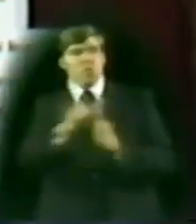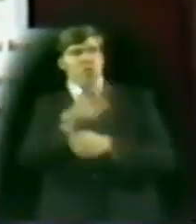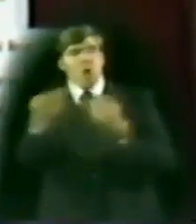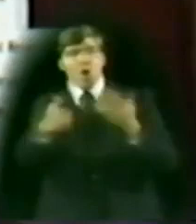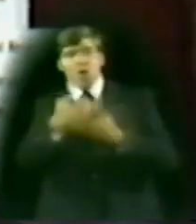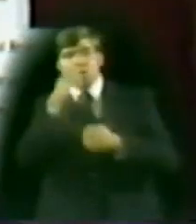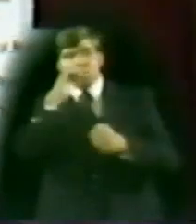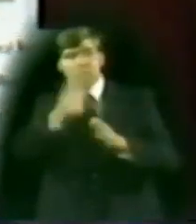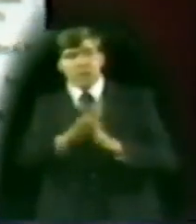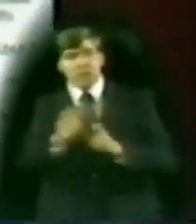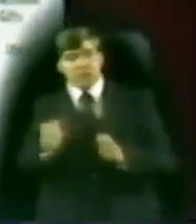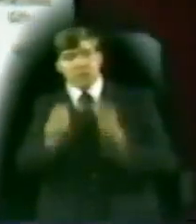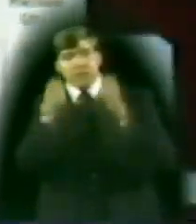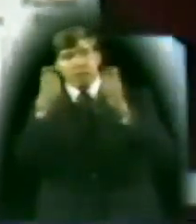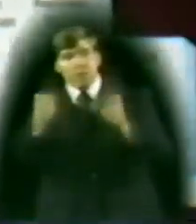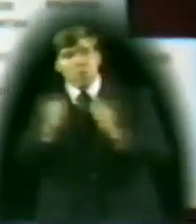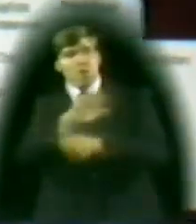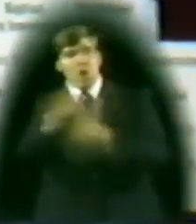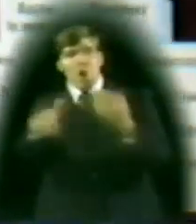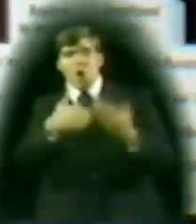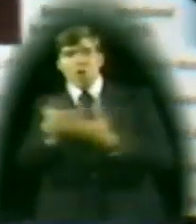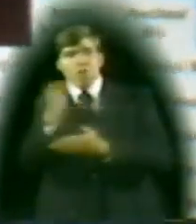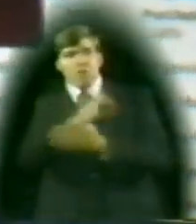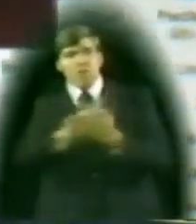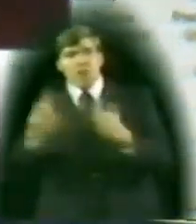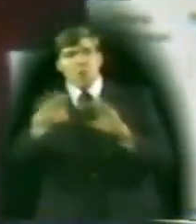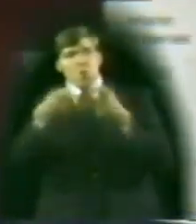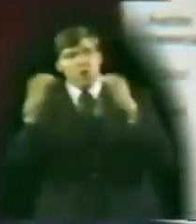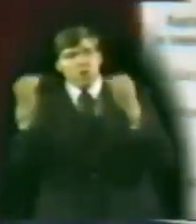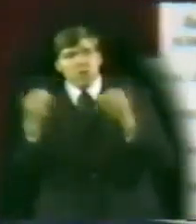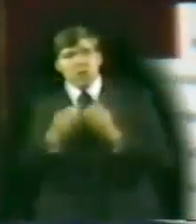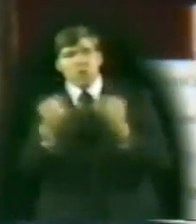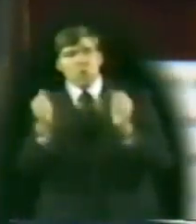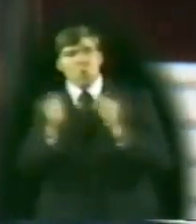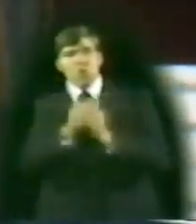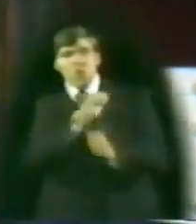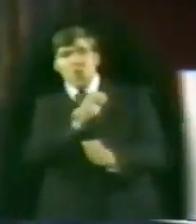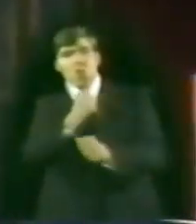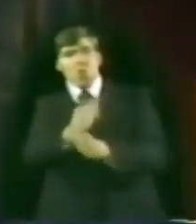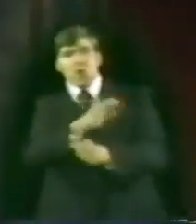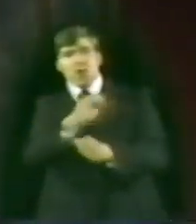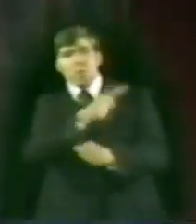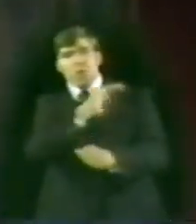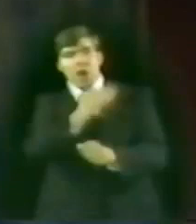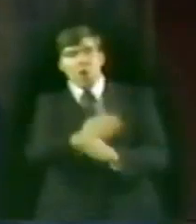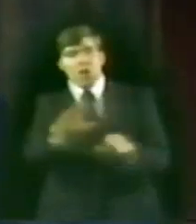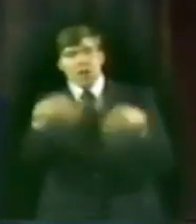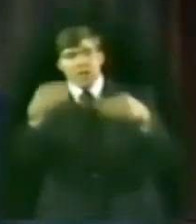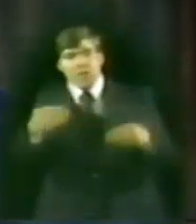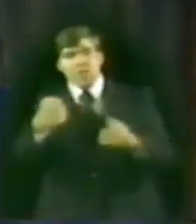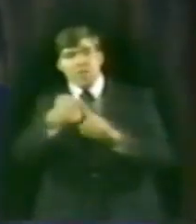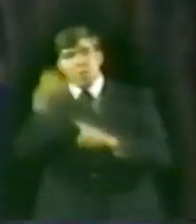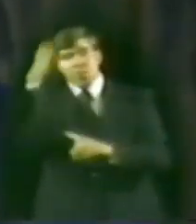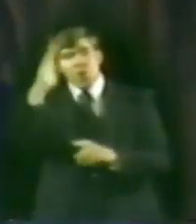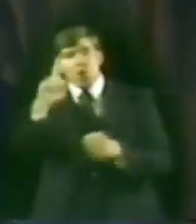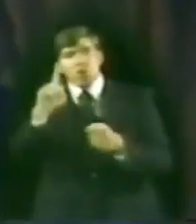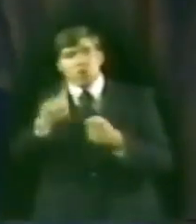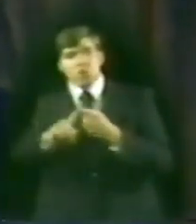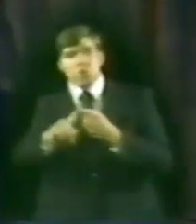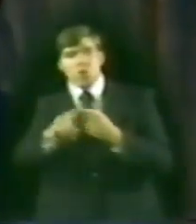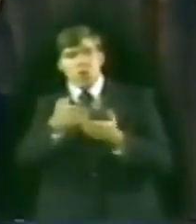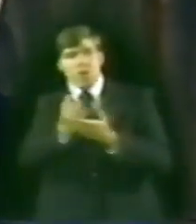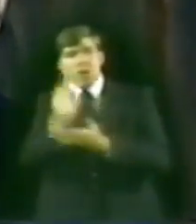the blessings and gifts, with all the divine organization, with the authority and power given of God to validate his